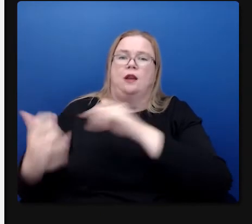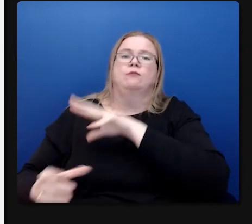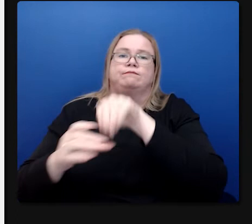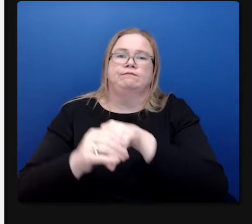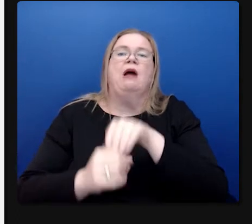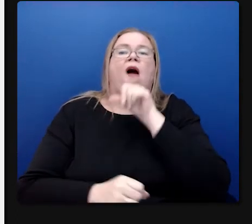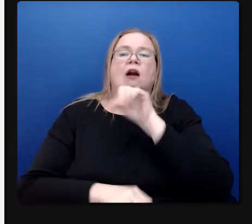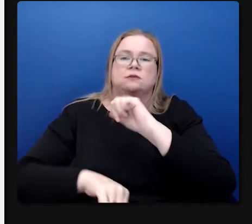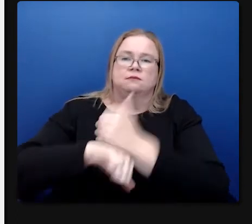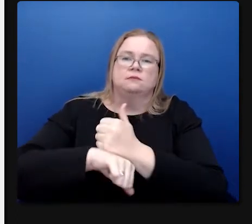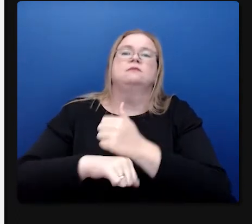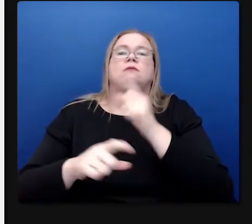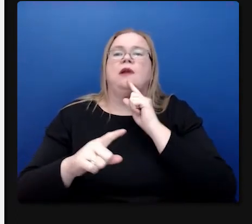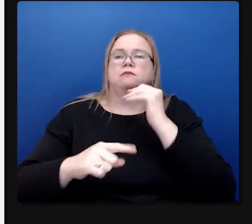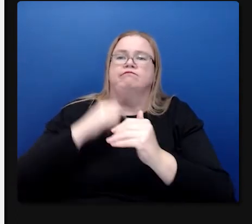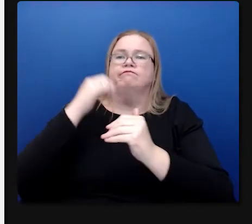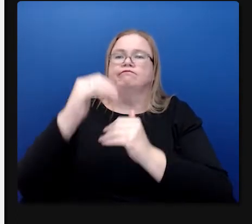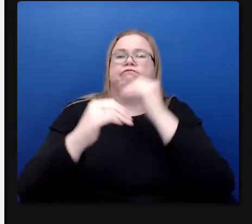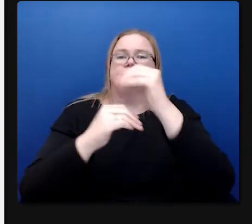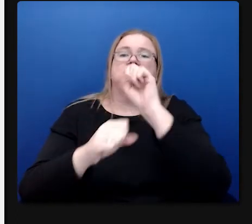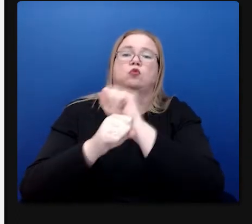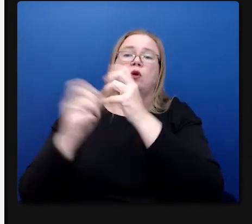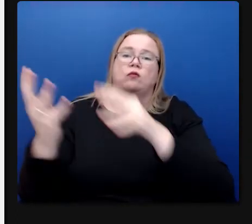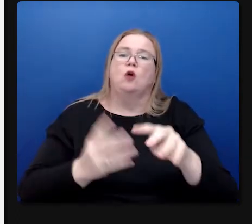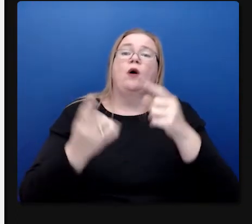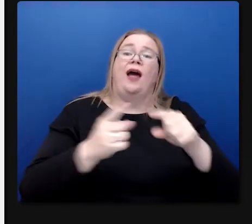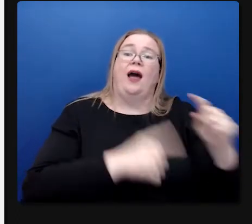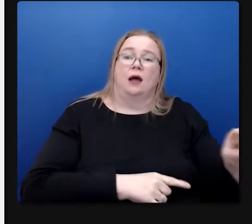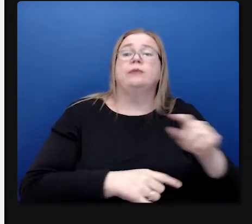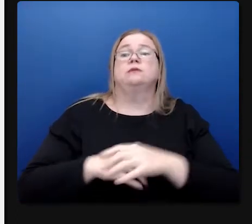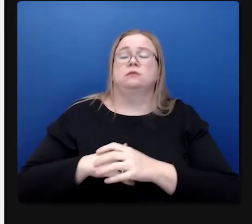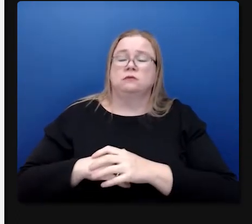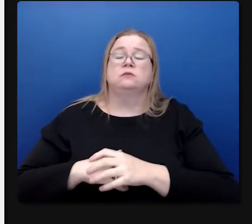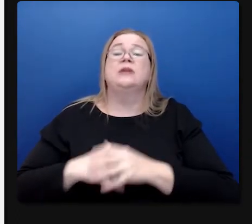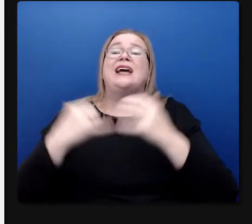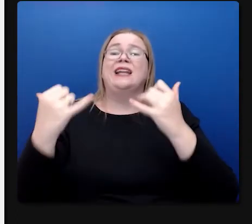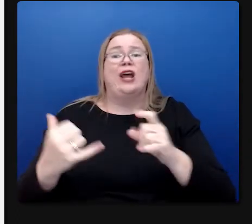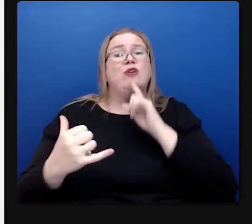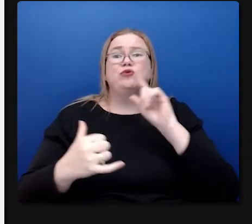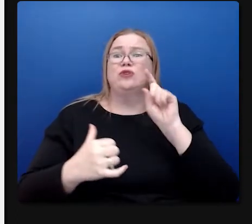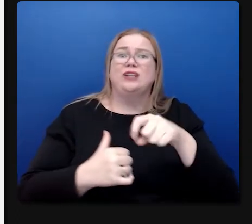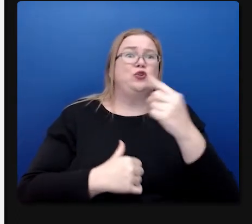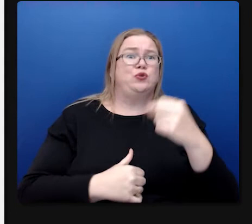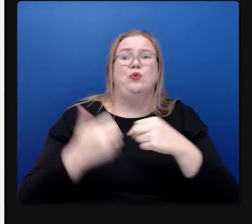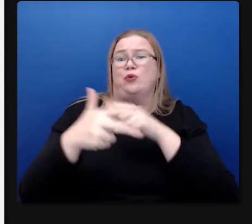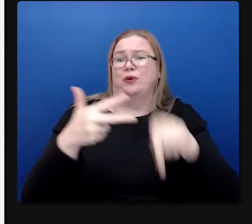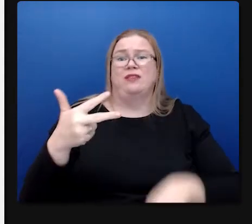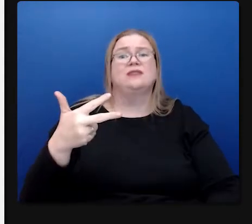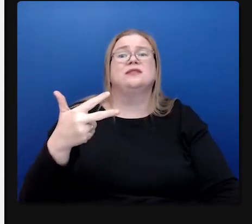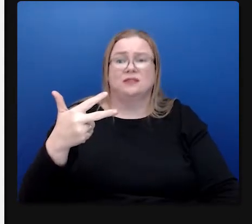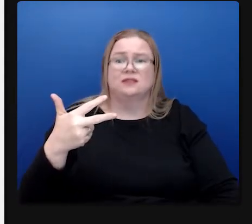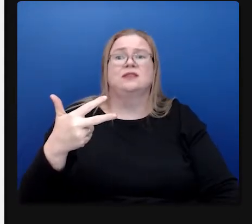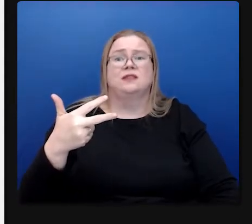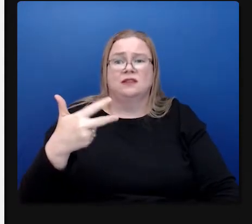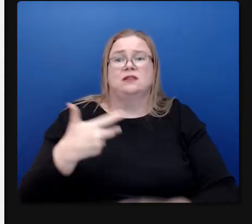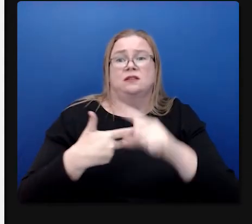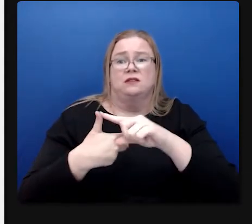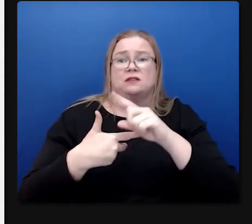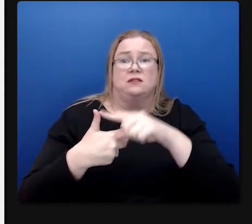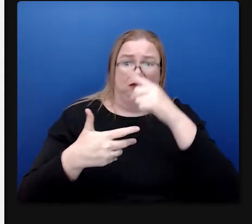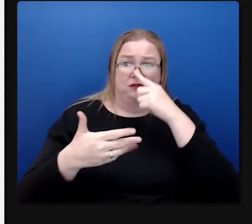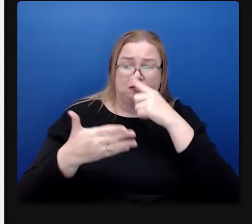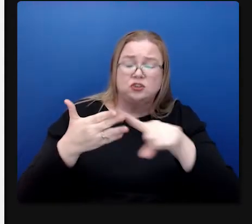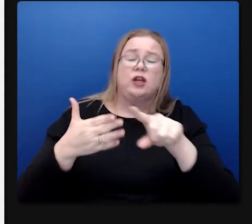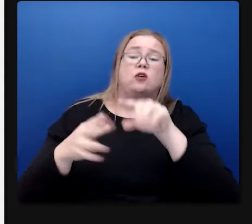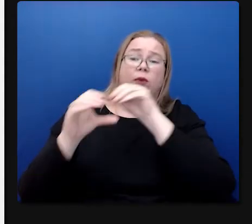into actually establishing the steps of our workflow. So what is going to happen? And really, we only need to do three things here. We need to